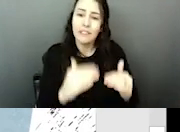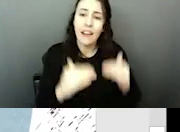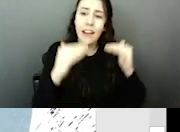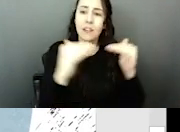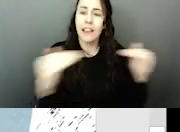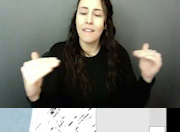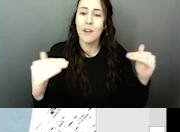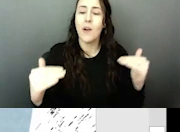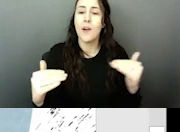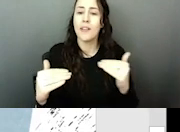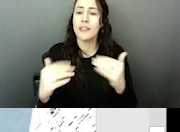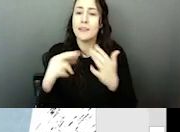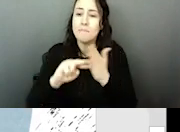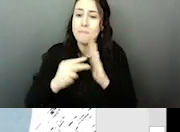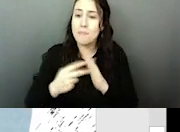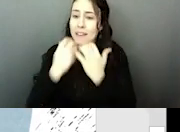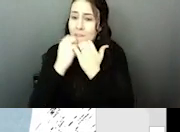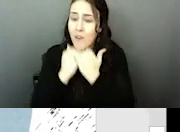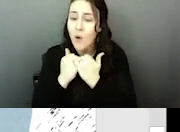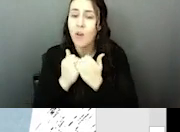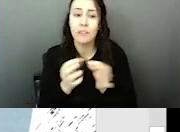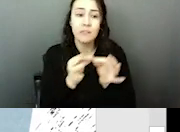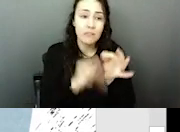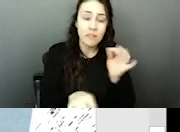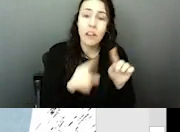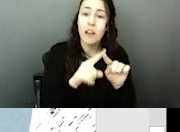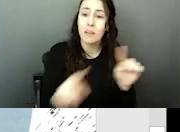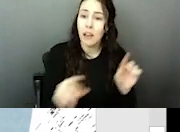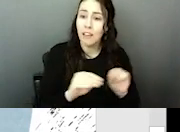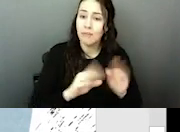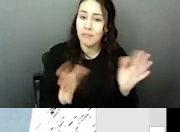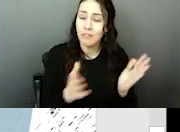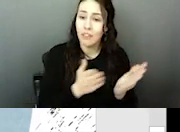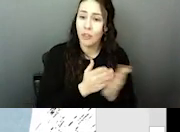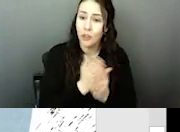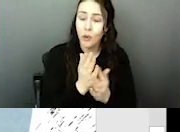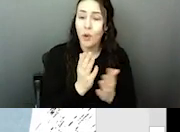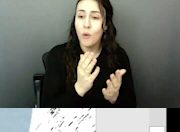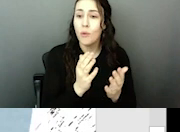meaningful, simplified but thorough. So, you know, I think